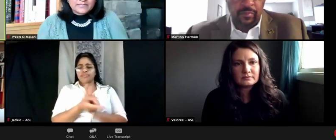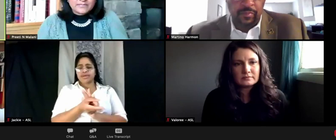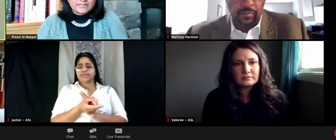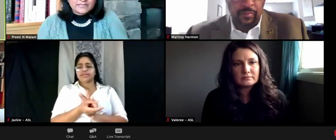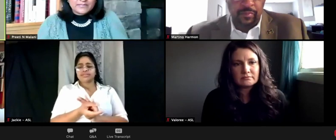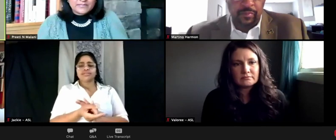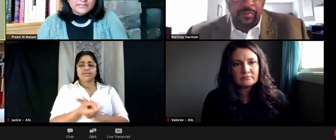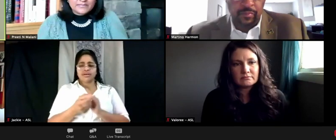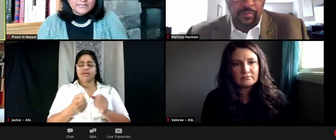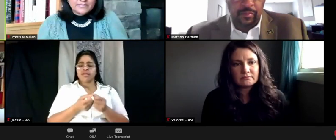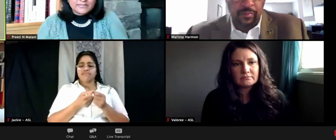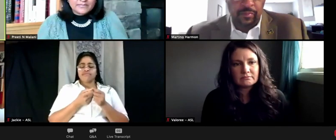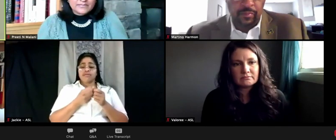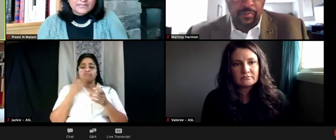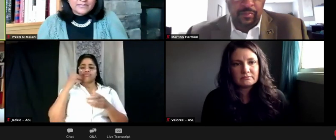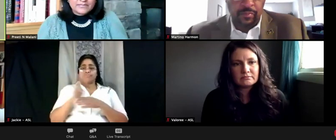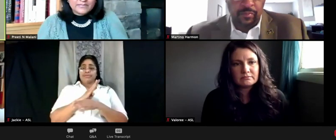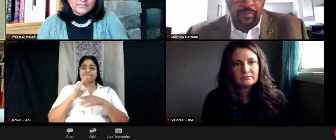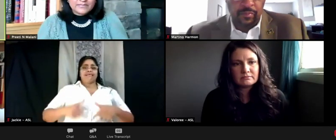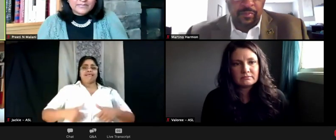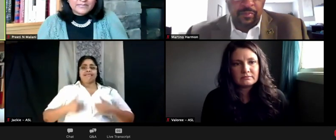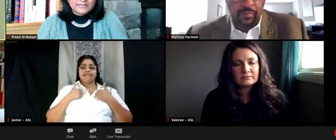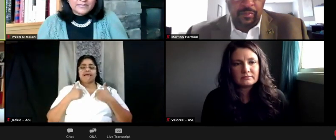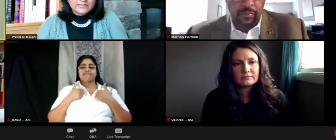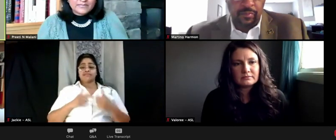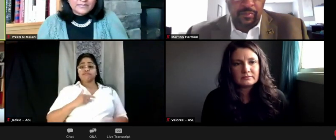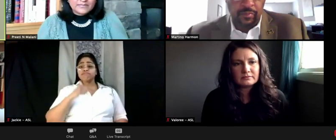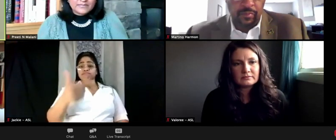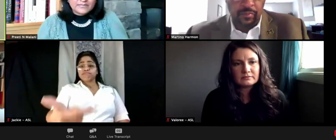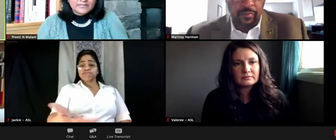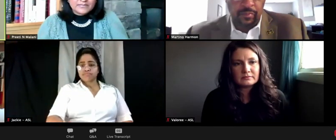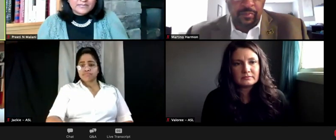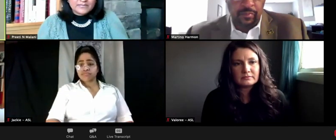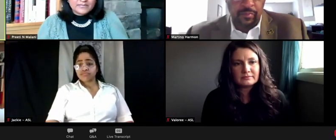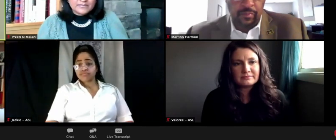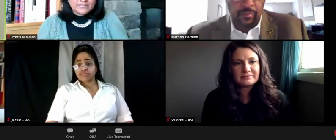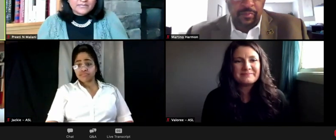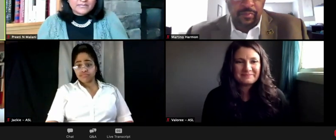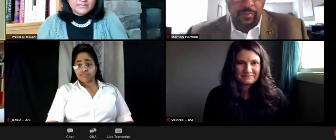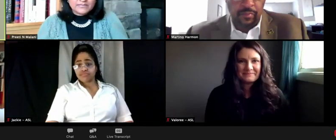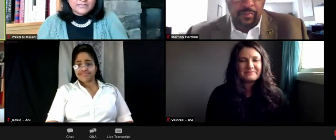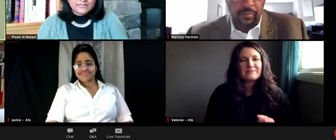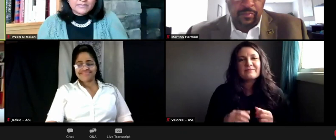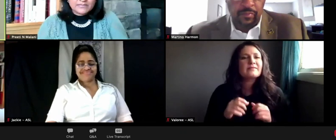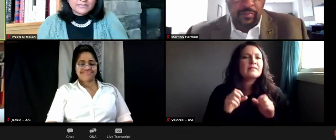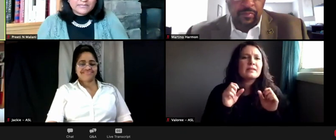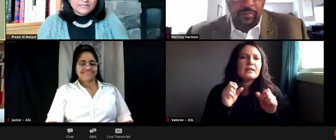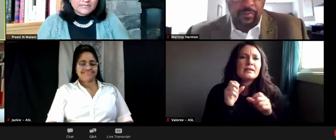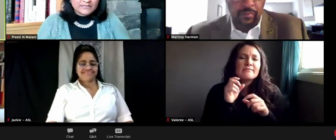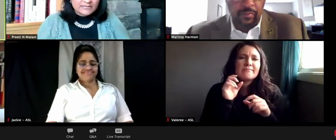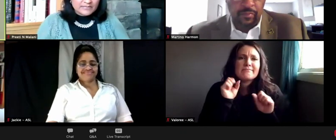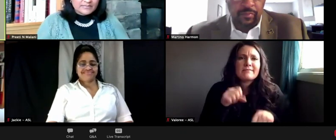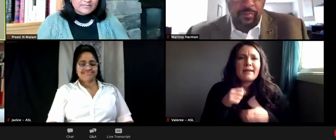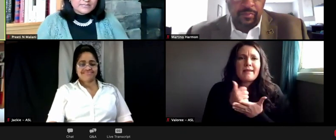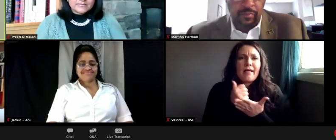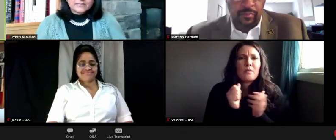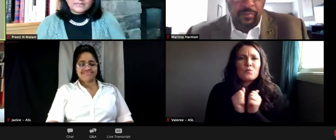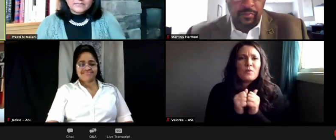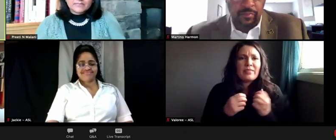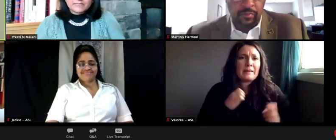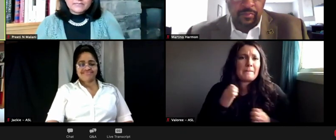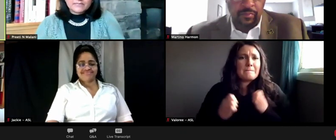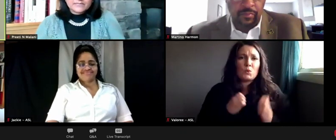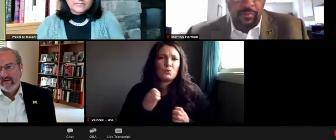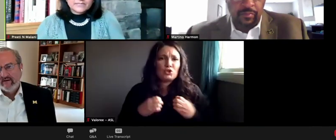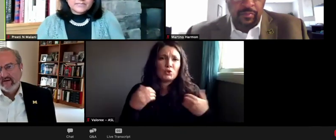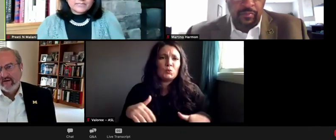life. Relaxation, mindful breathing techniques can help lessen the intensity of strong emotions. Remember the power